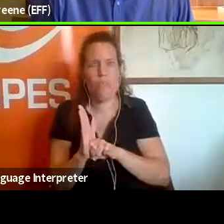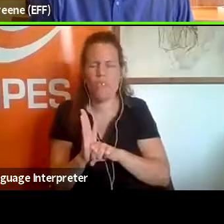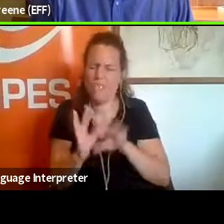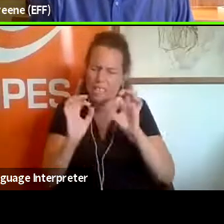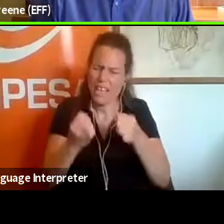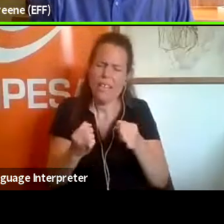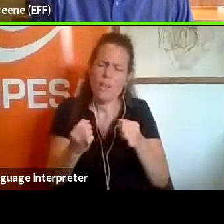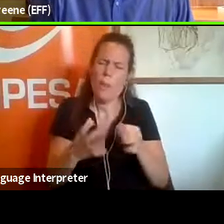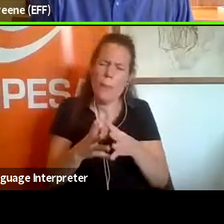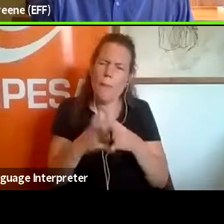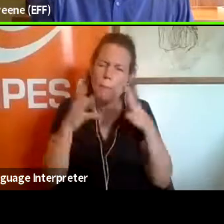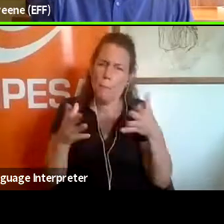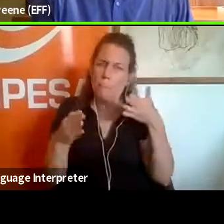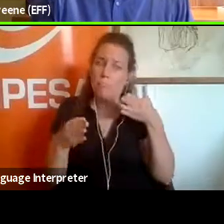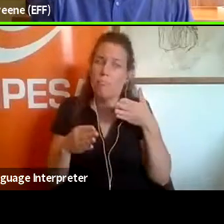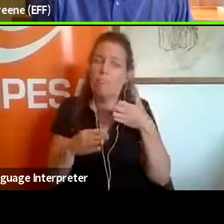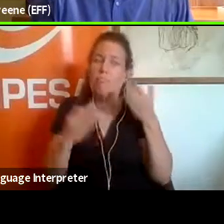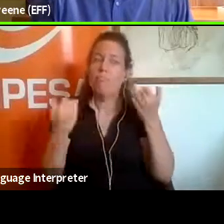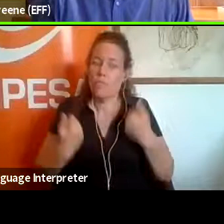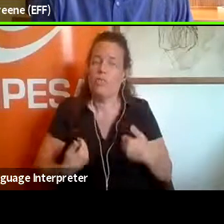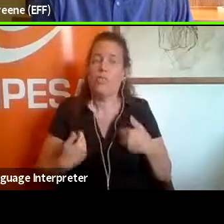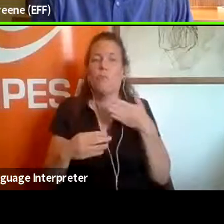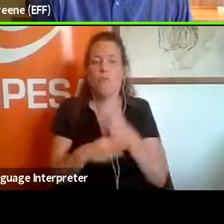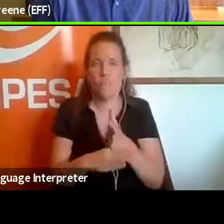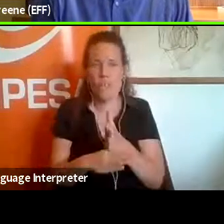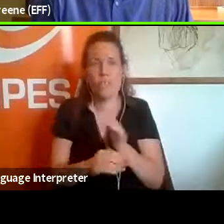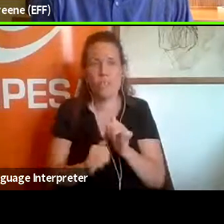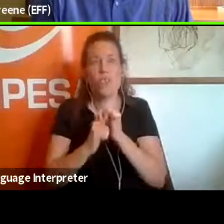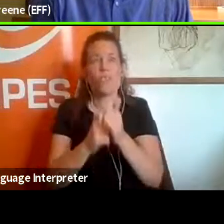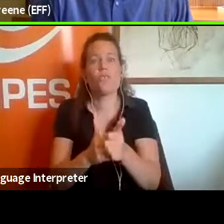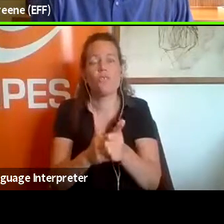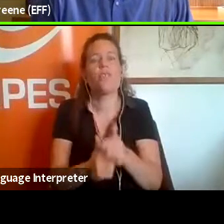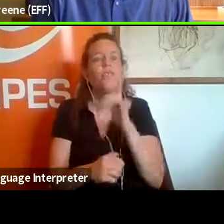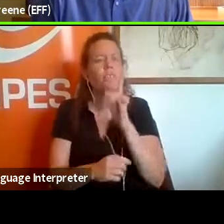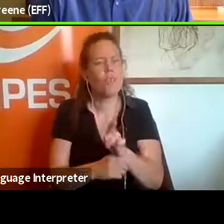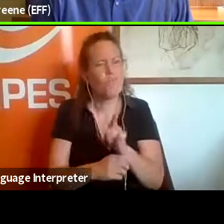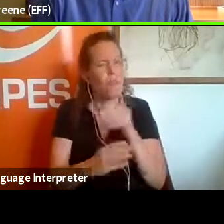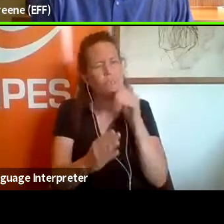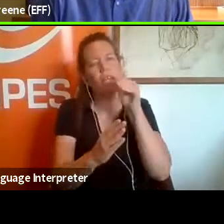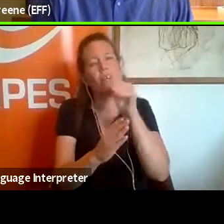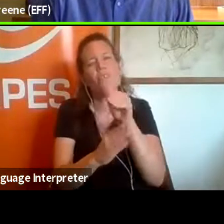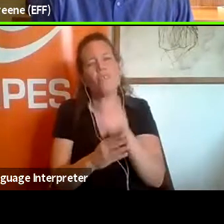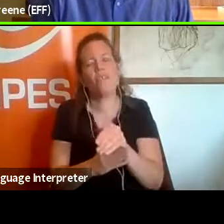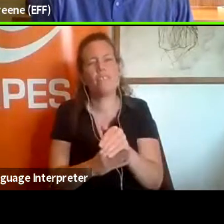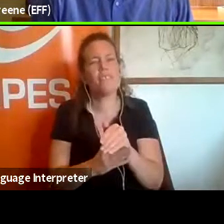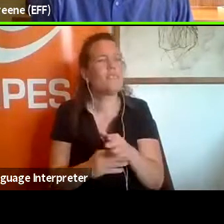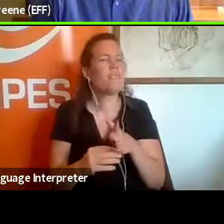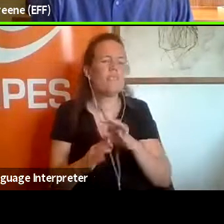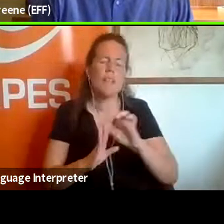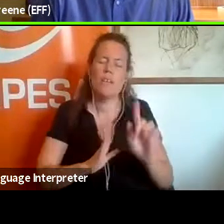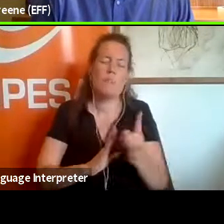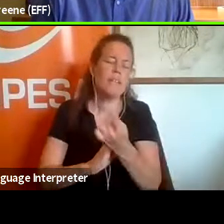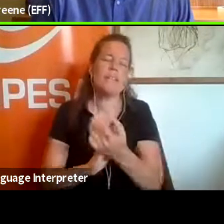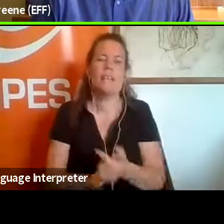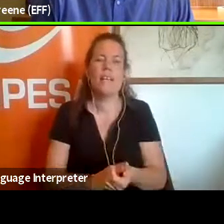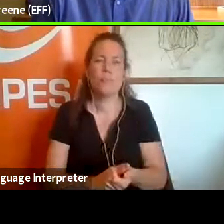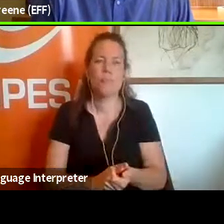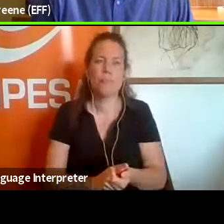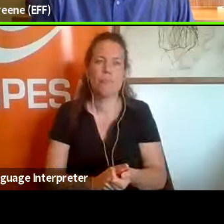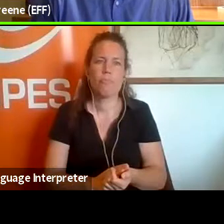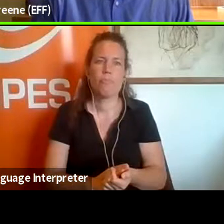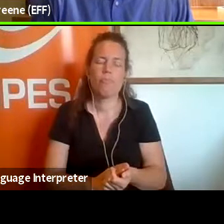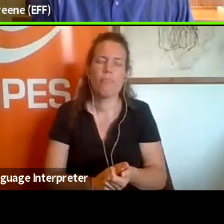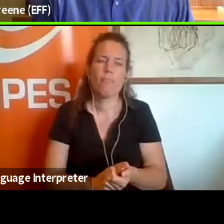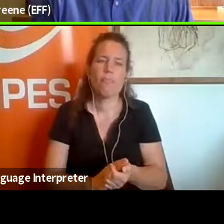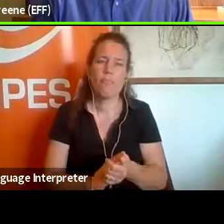serious human rights consequences, and something that needs to be addressed, right away. And so that was something